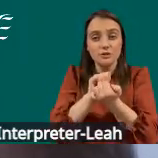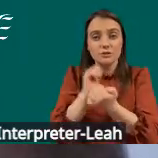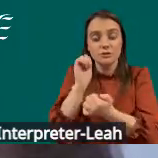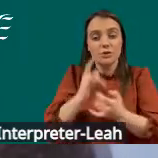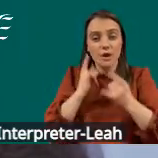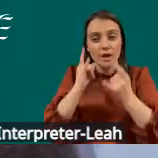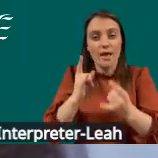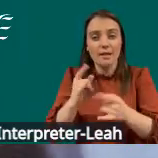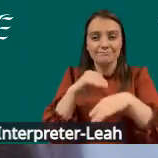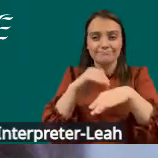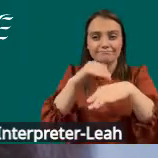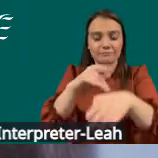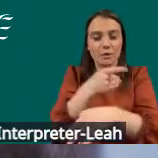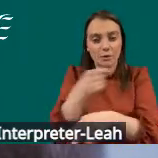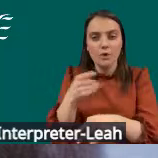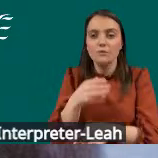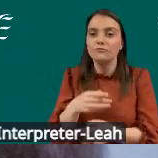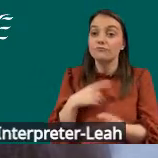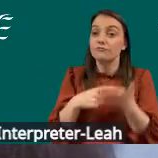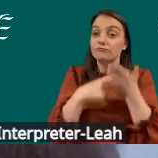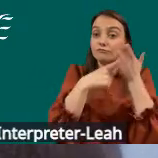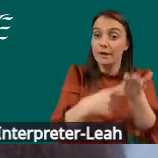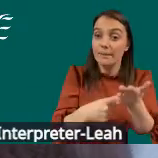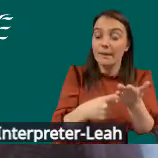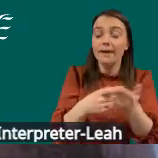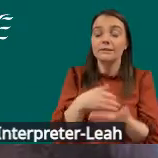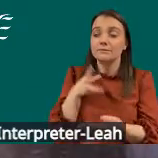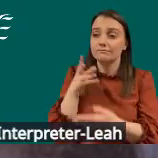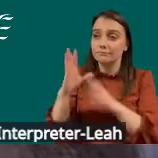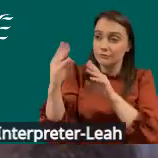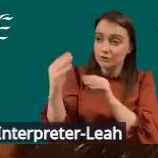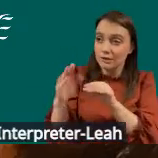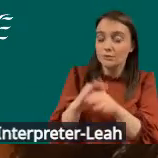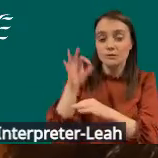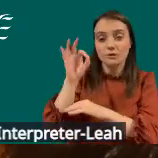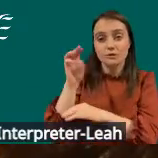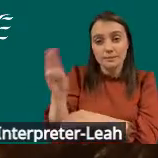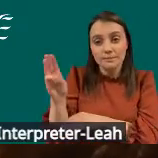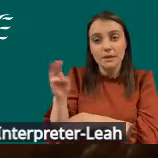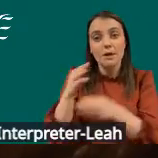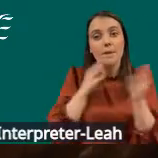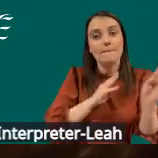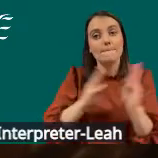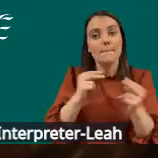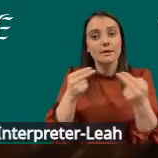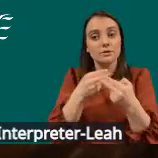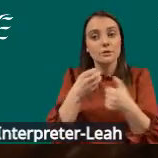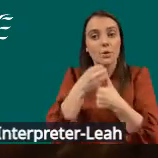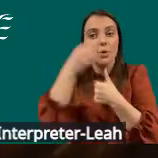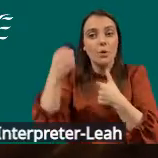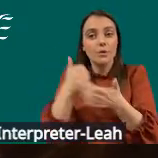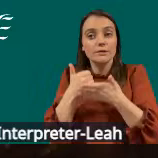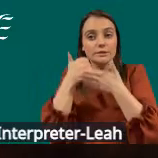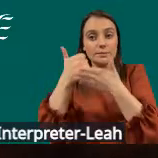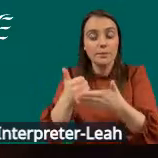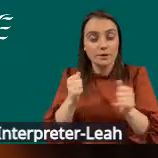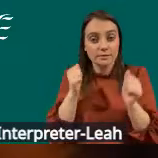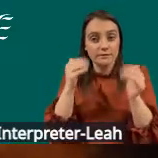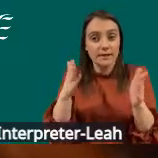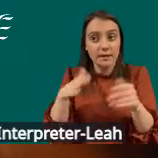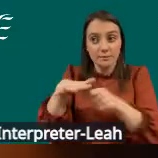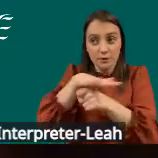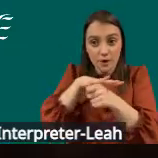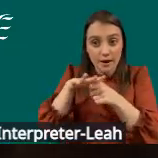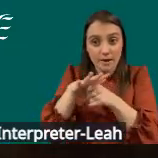I recommend that you talk to your GP or practice nurse or other supports that may be available in your area about possible ways to